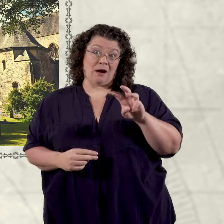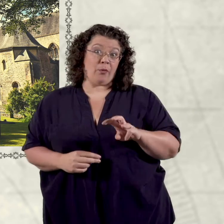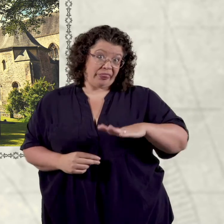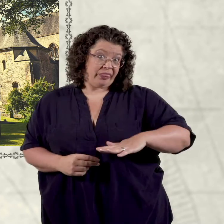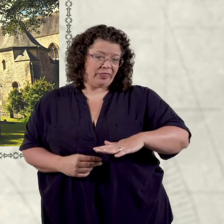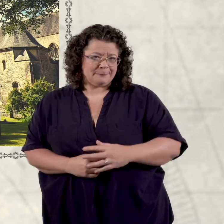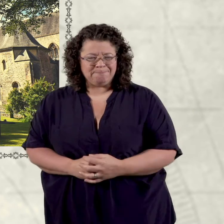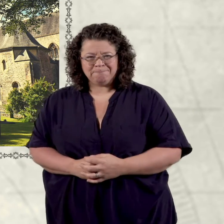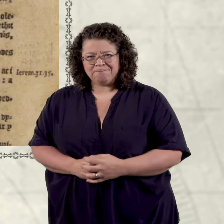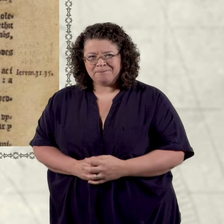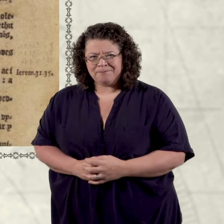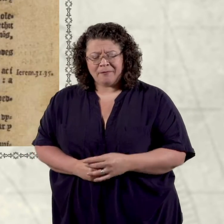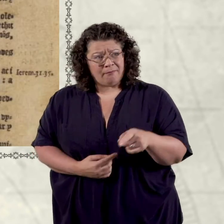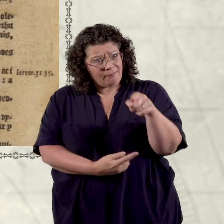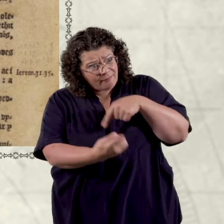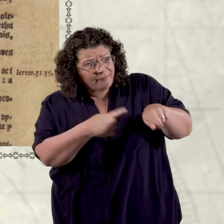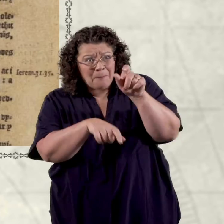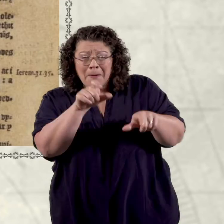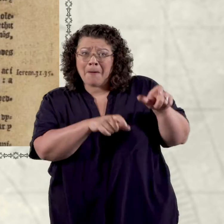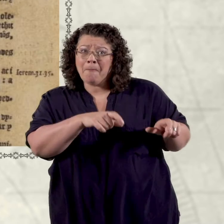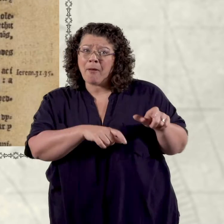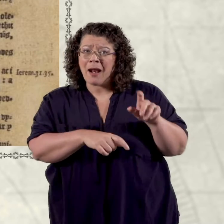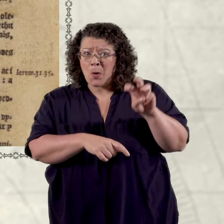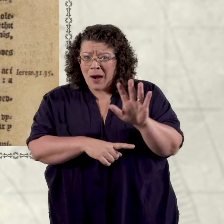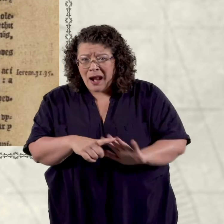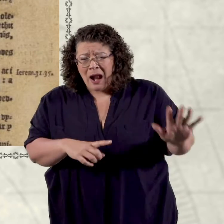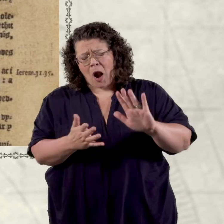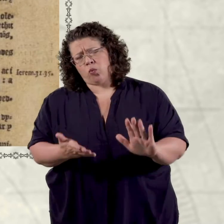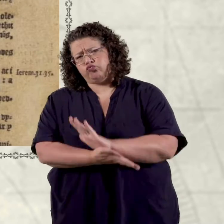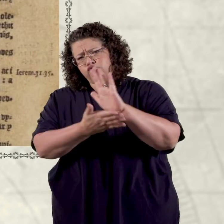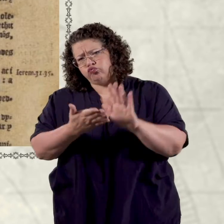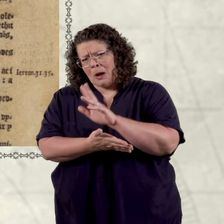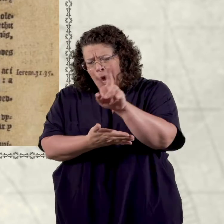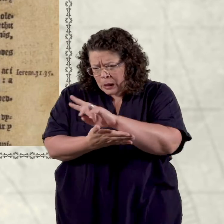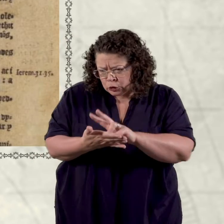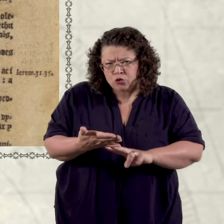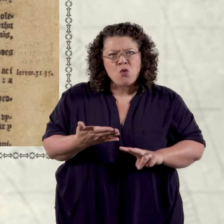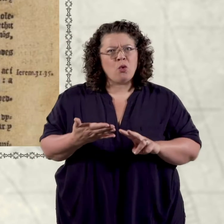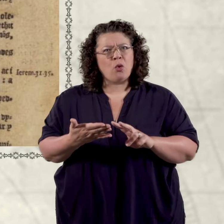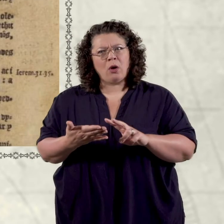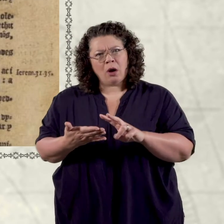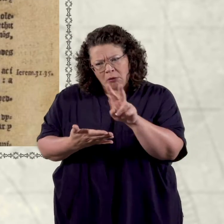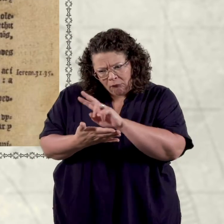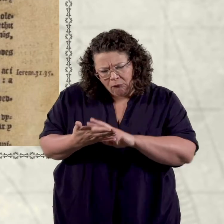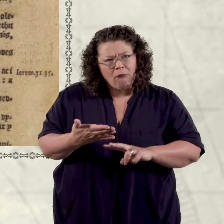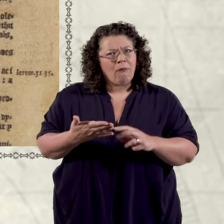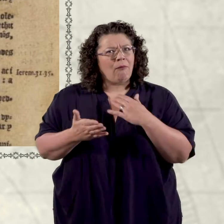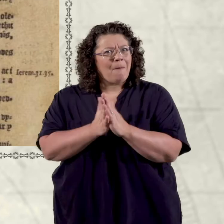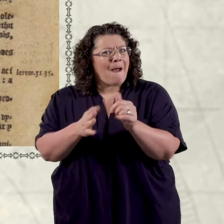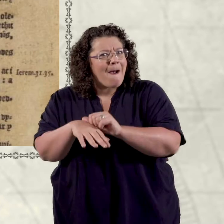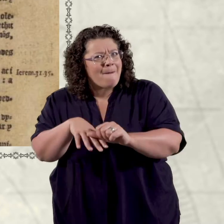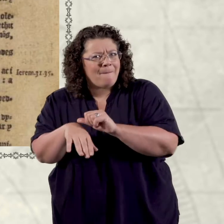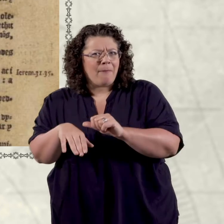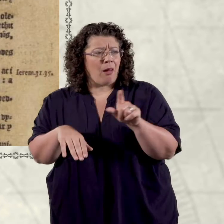south. The people of Wales enjoyed reading my Bible. Many people started reading